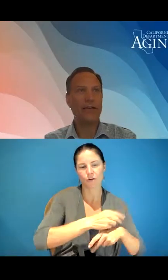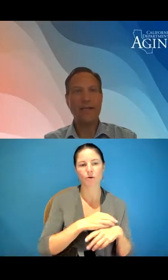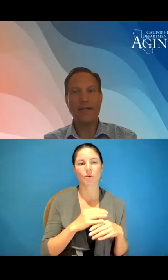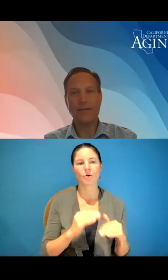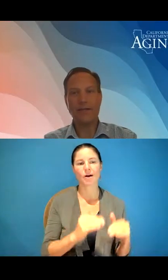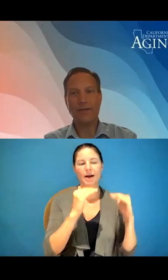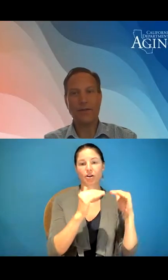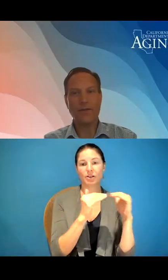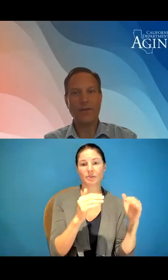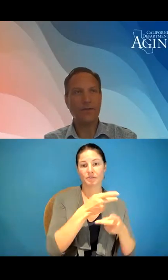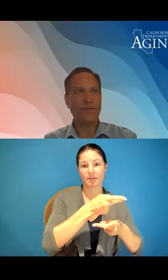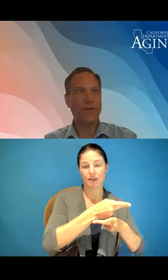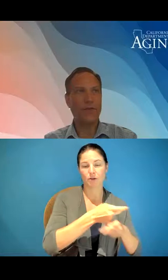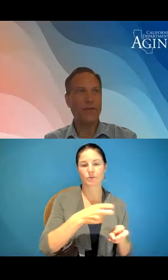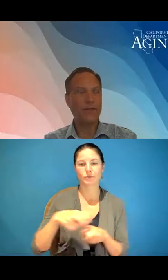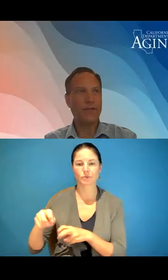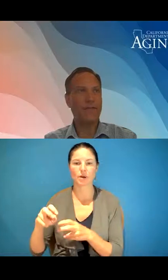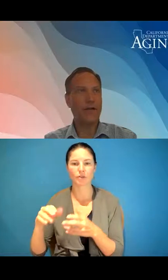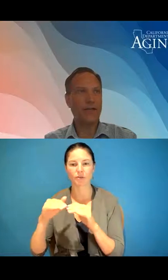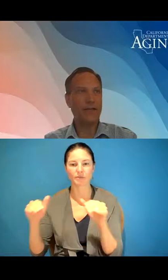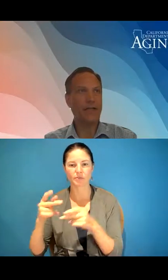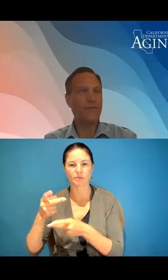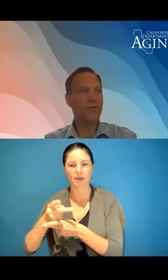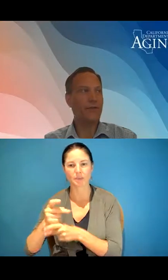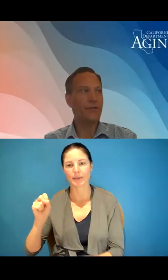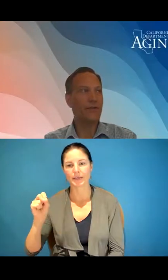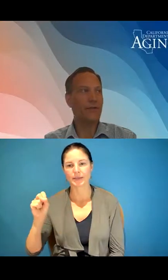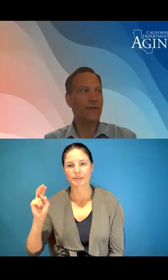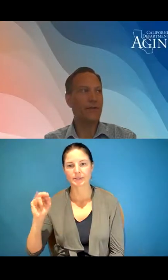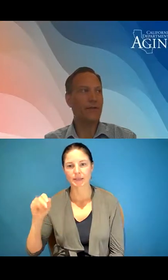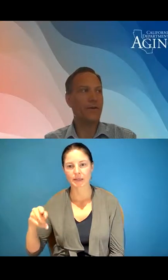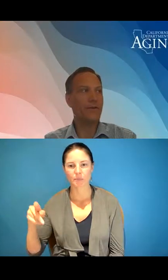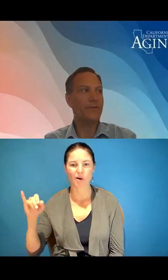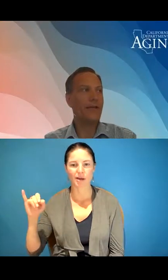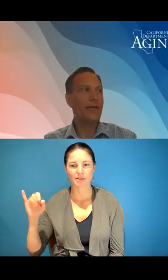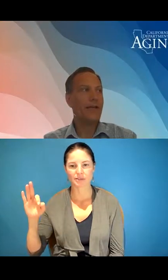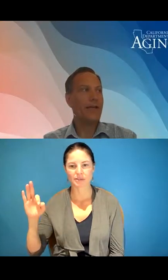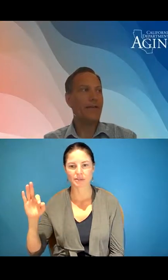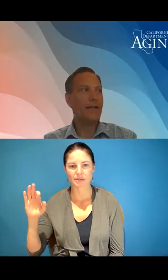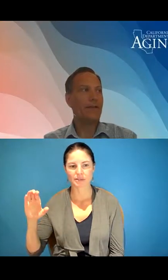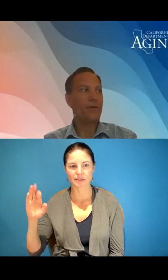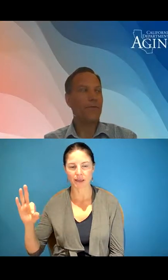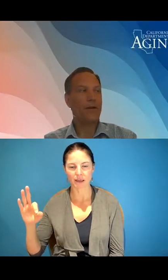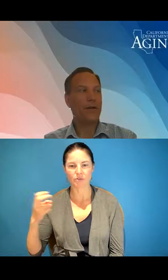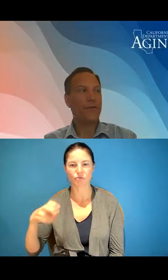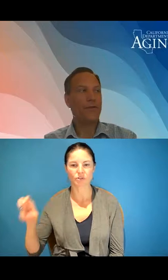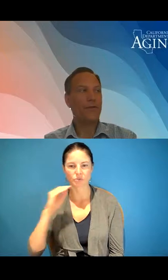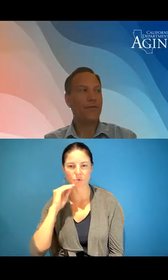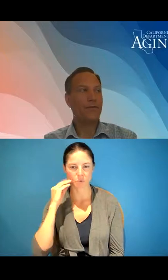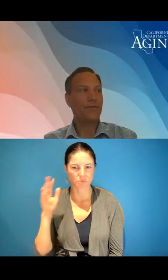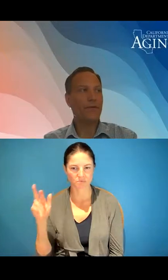care into other levels of care, whether it's SNF or ICF or transitioning back into their homes. And then we have